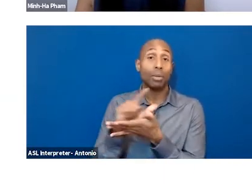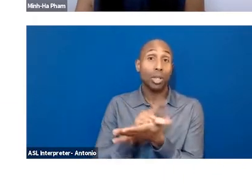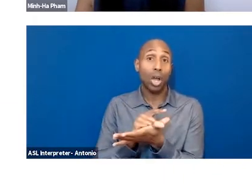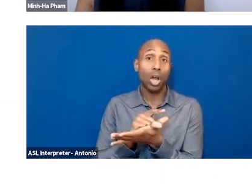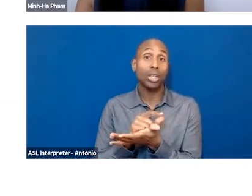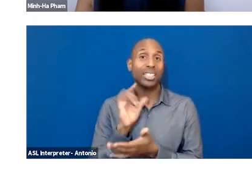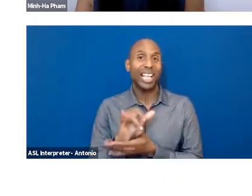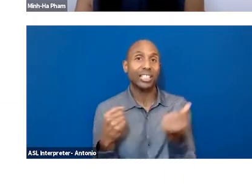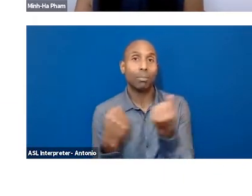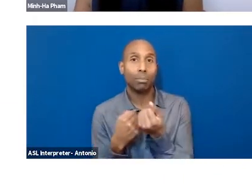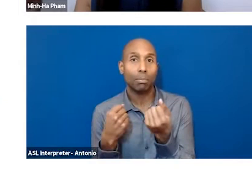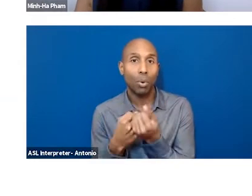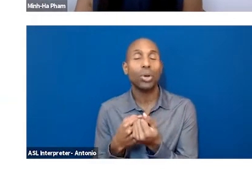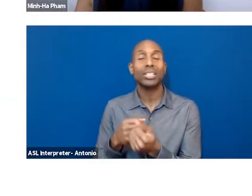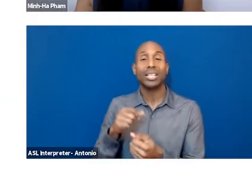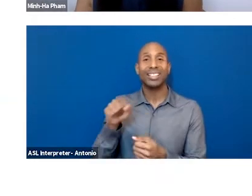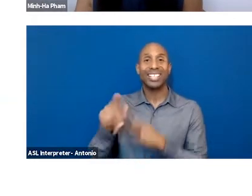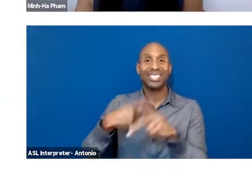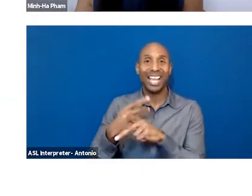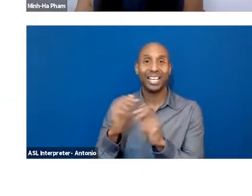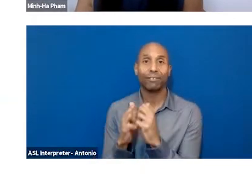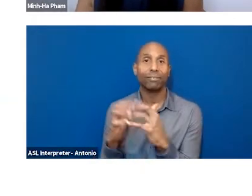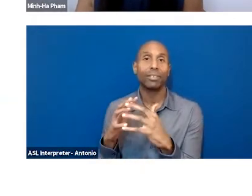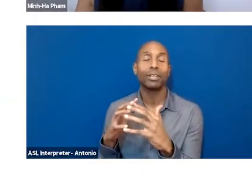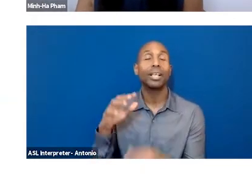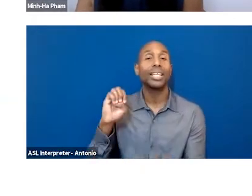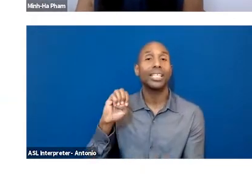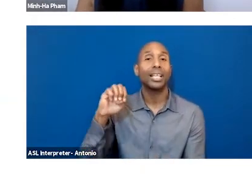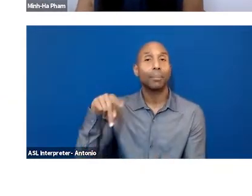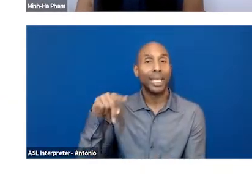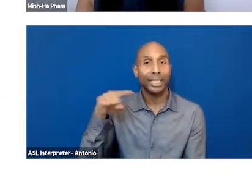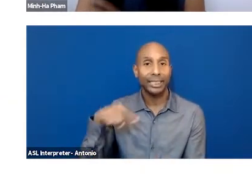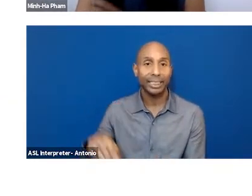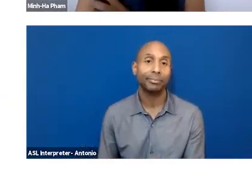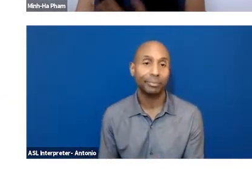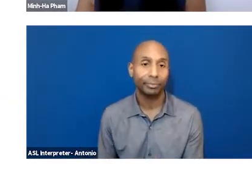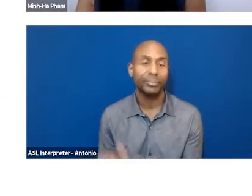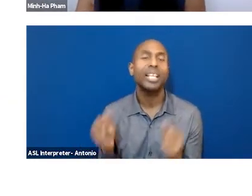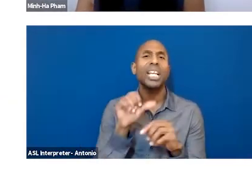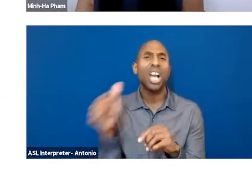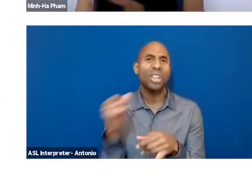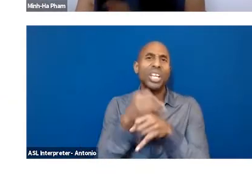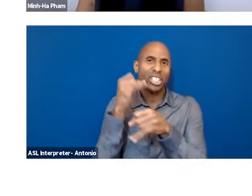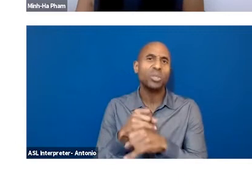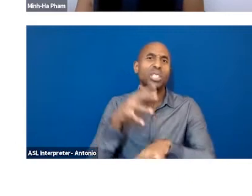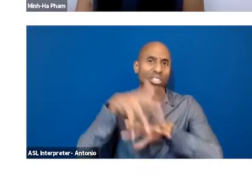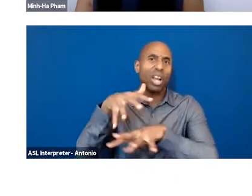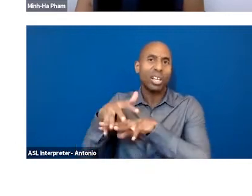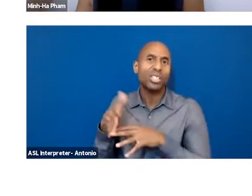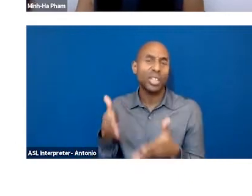EPZs. It's also institutionalized in other ways. Now, I won't be able to have a full discussion of all of